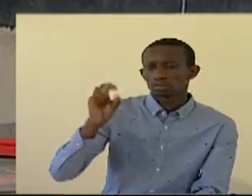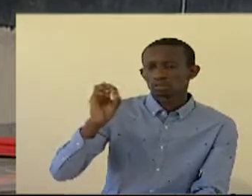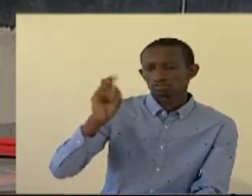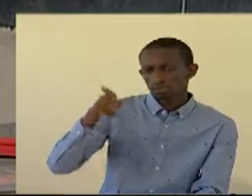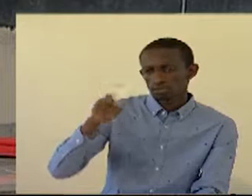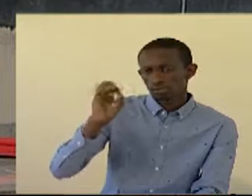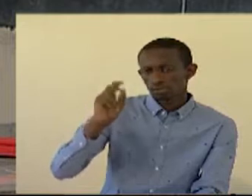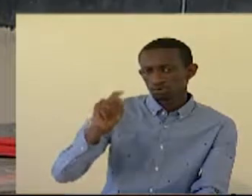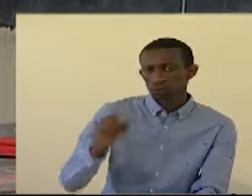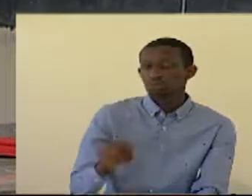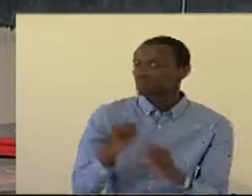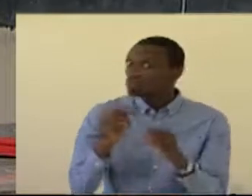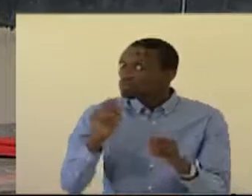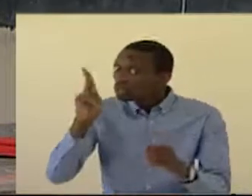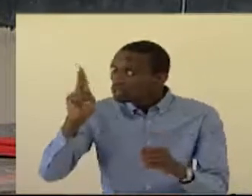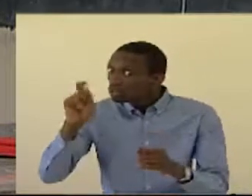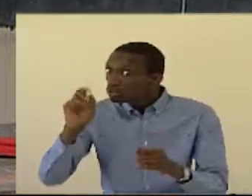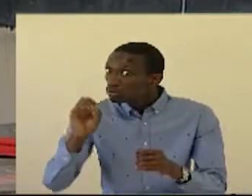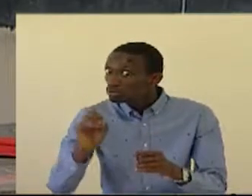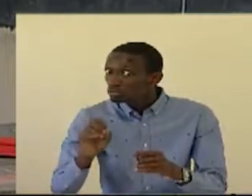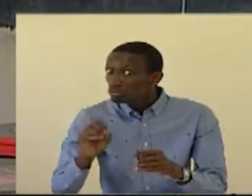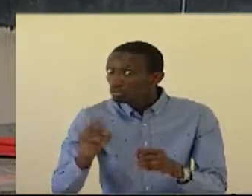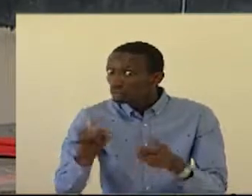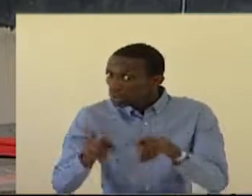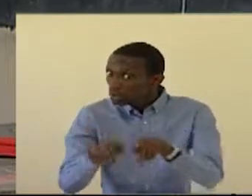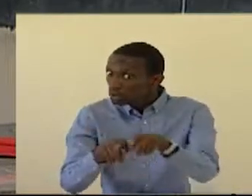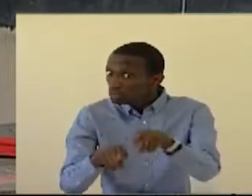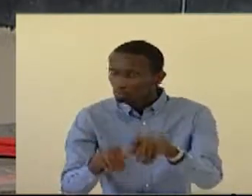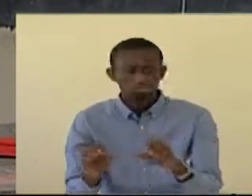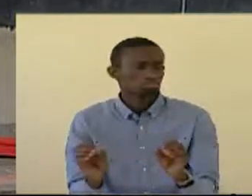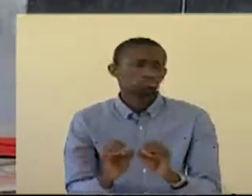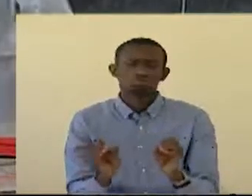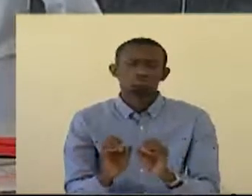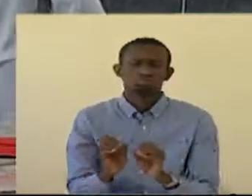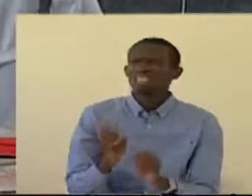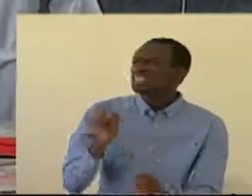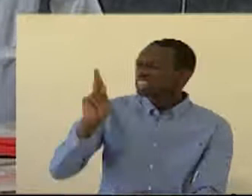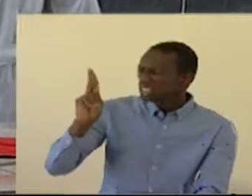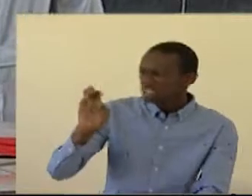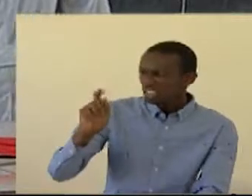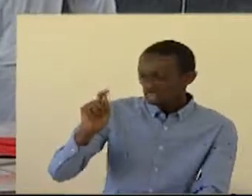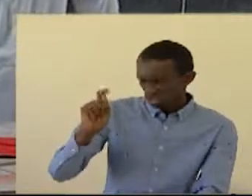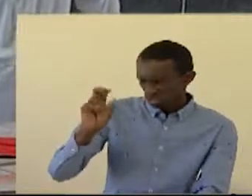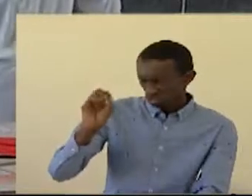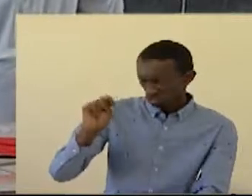aldehyde. But with the ketone, it is not the case. So for a ketone